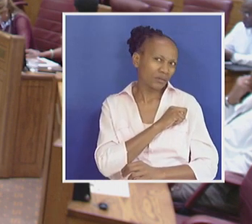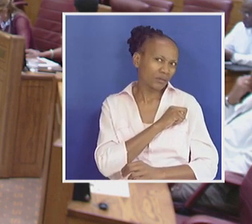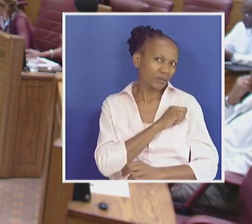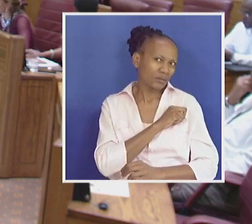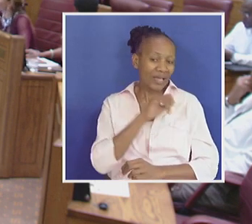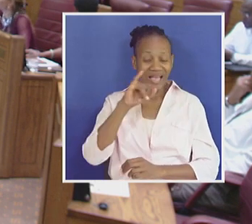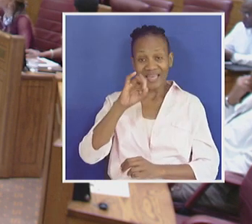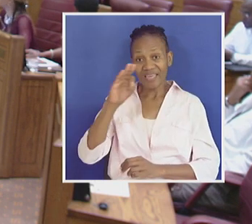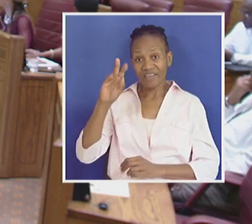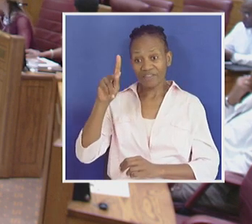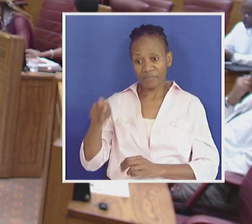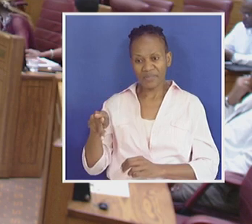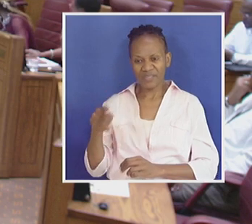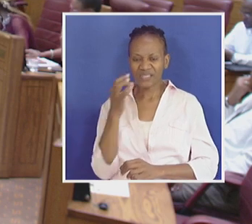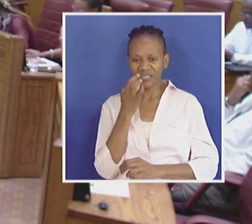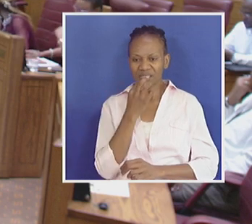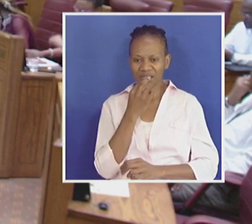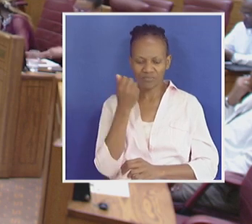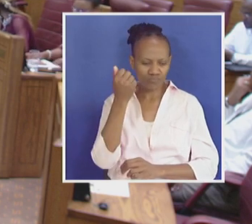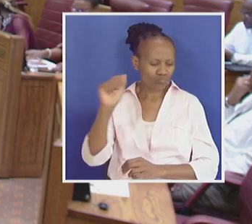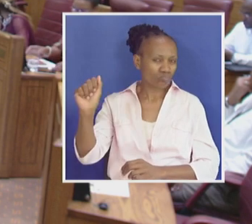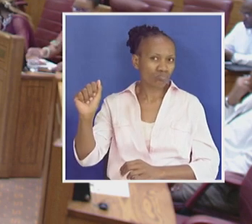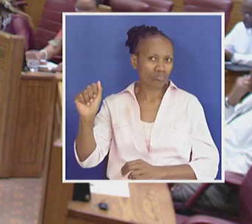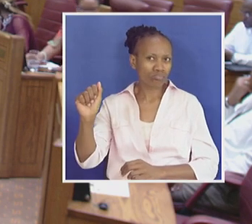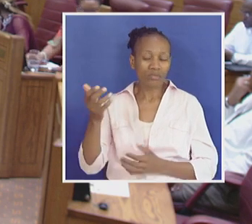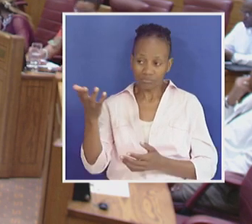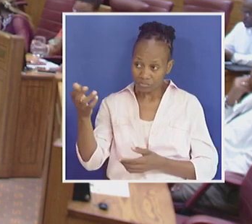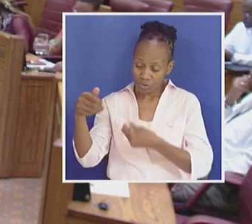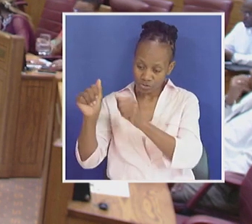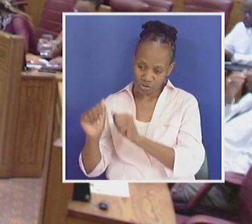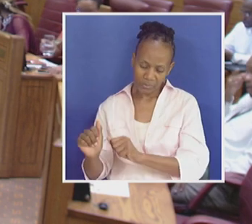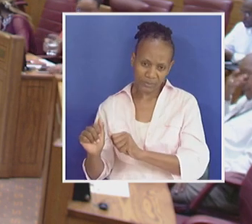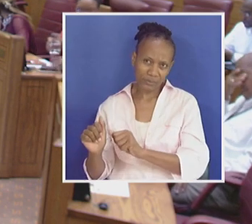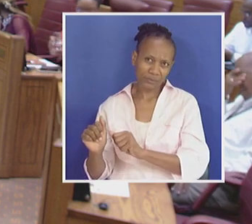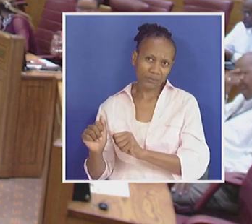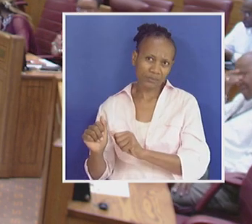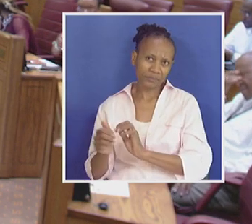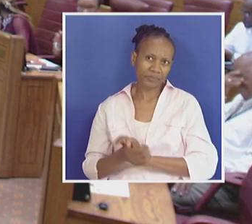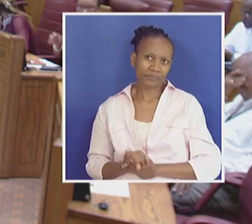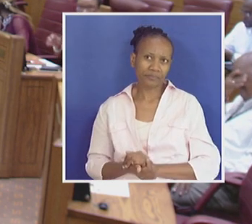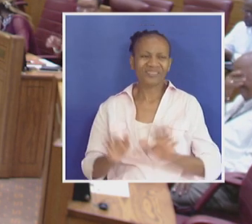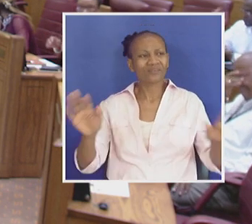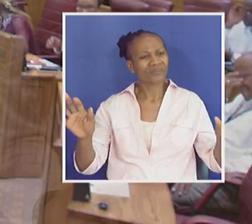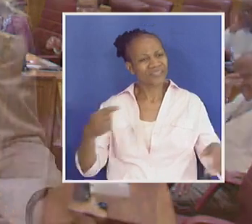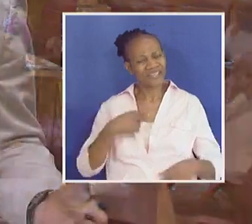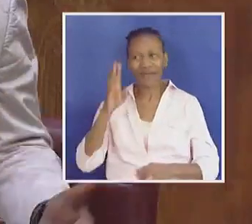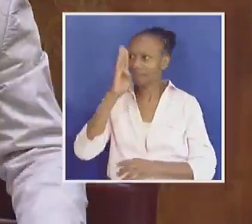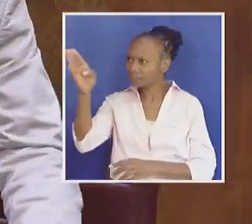IFP objects to this report, and Chairperson, I'm addressing the chairperson on a point of